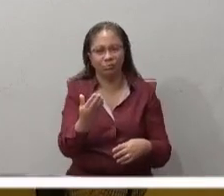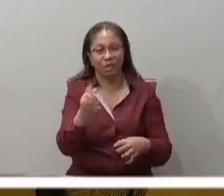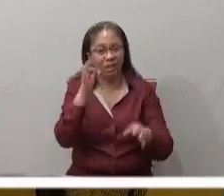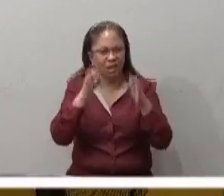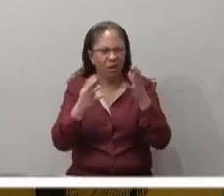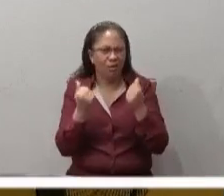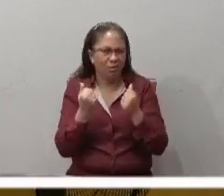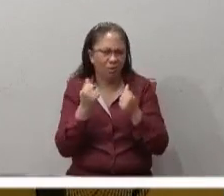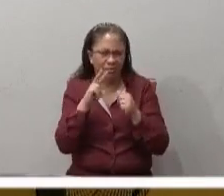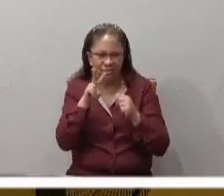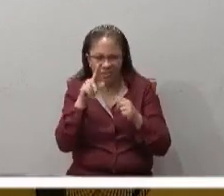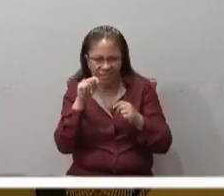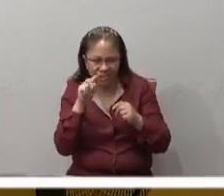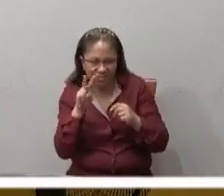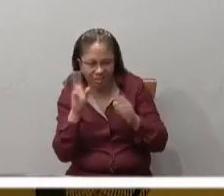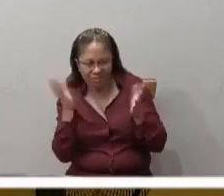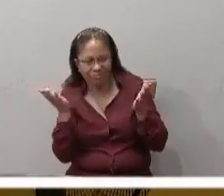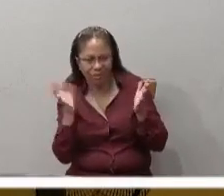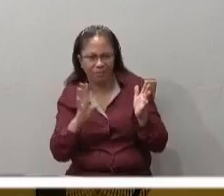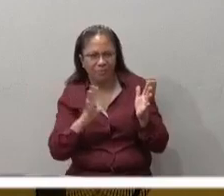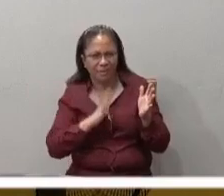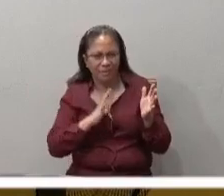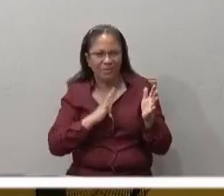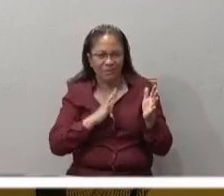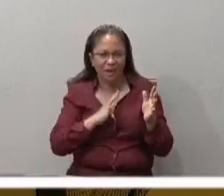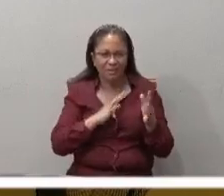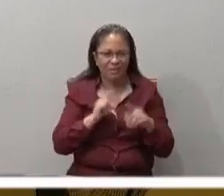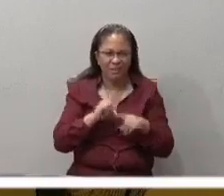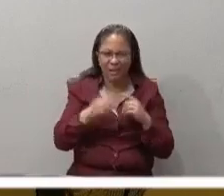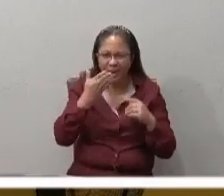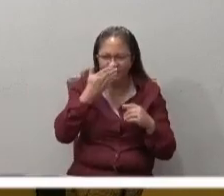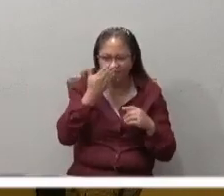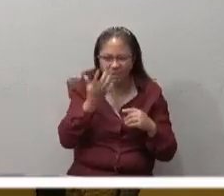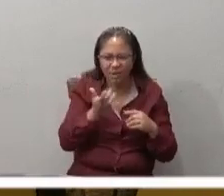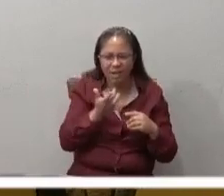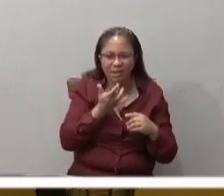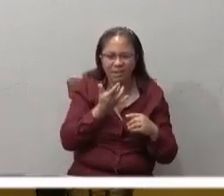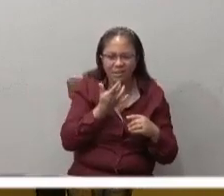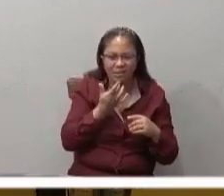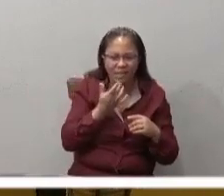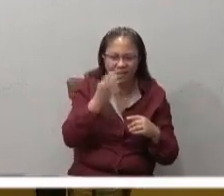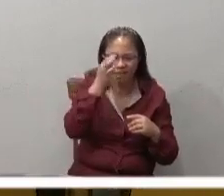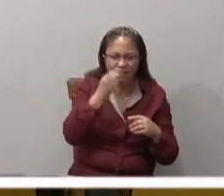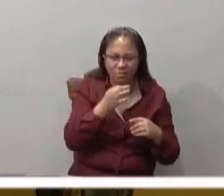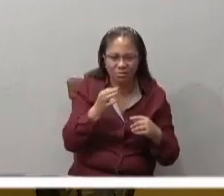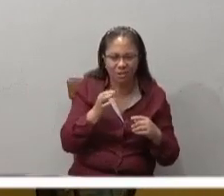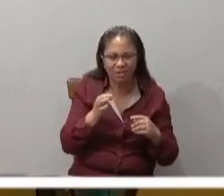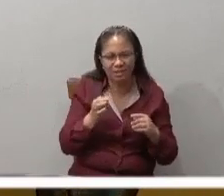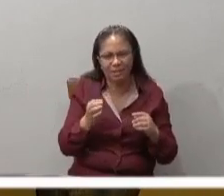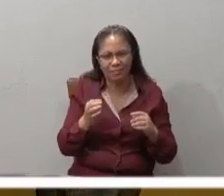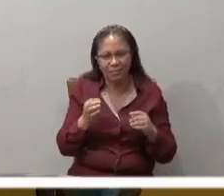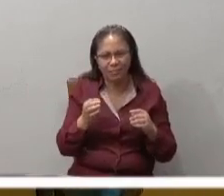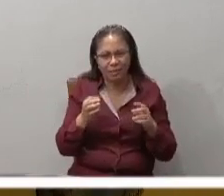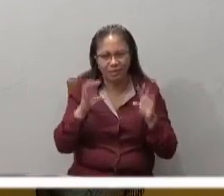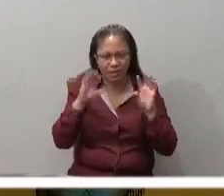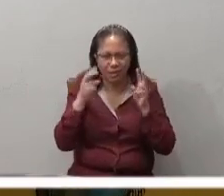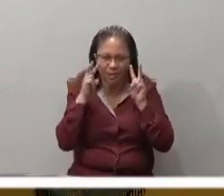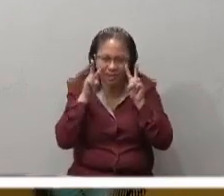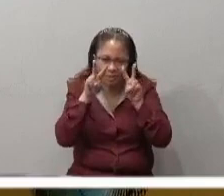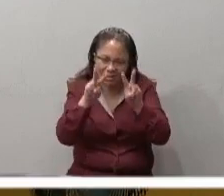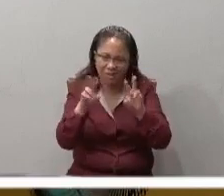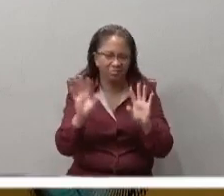kind, well, okay, you can't smell, you can't taste, you can't eat, and you could only